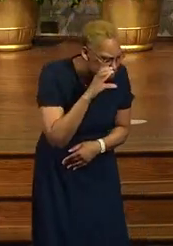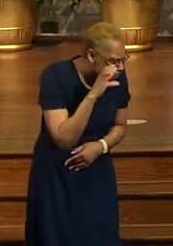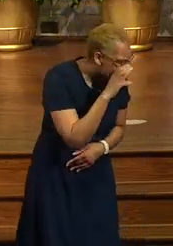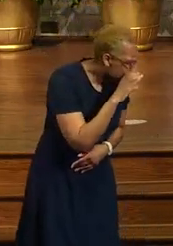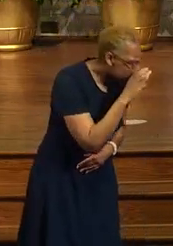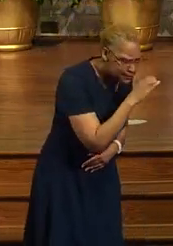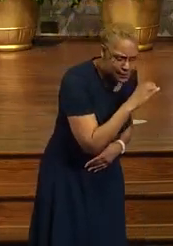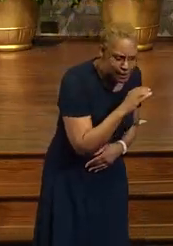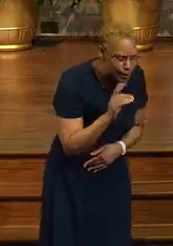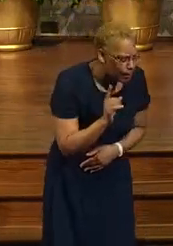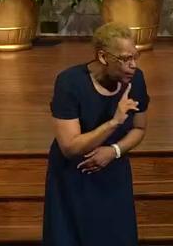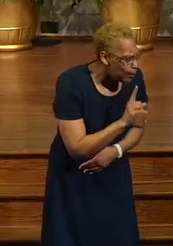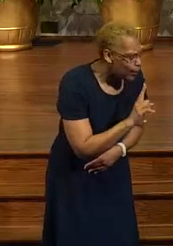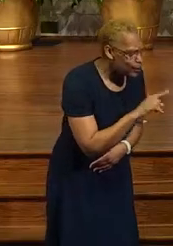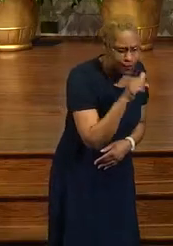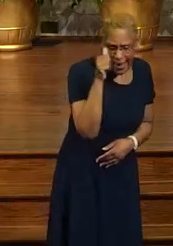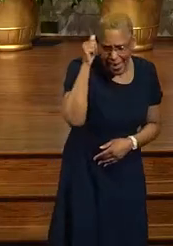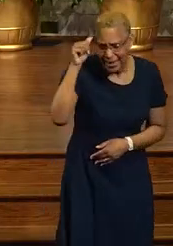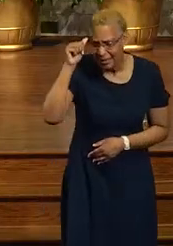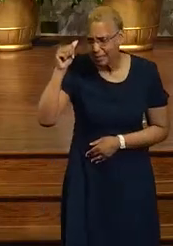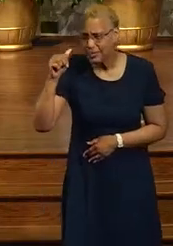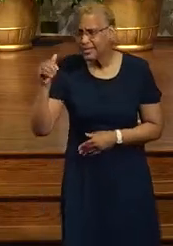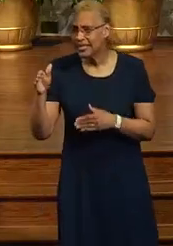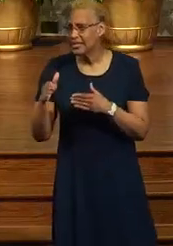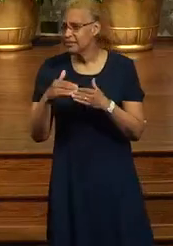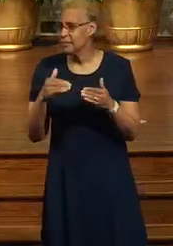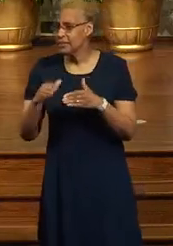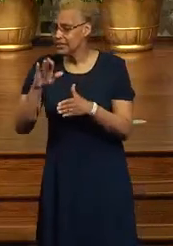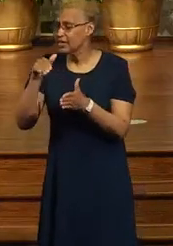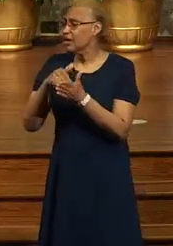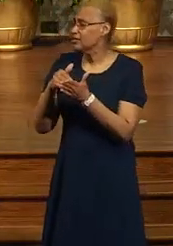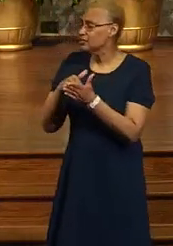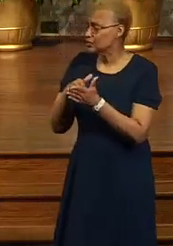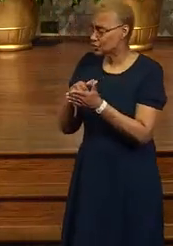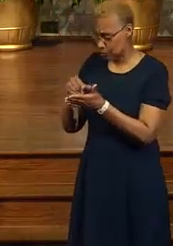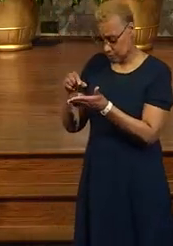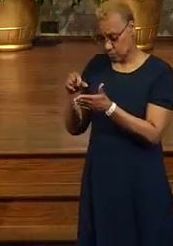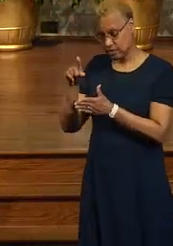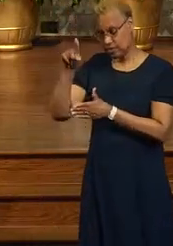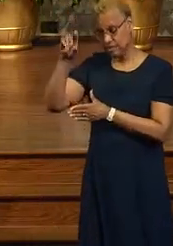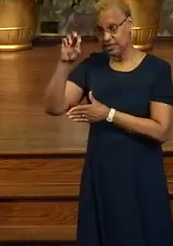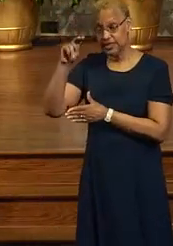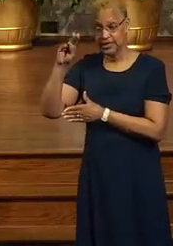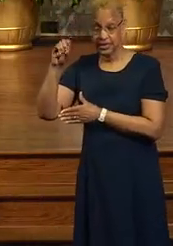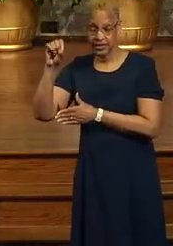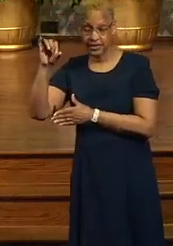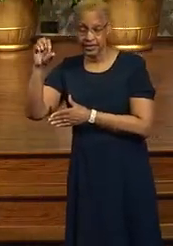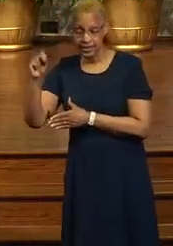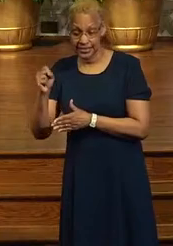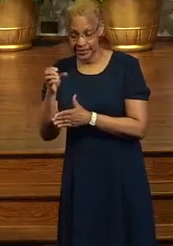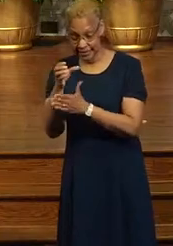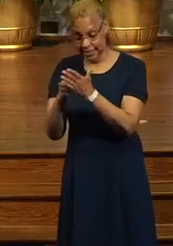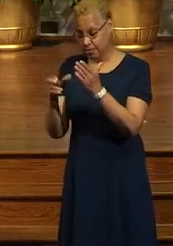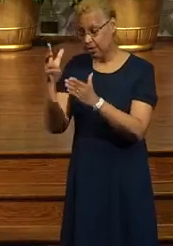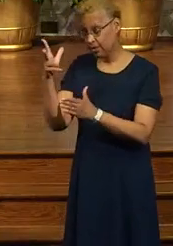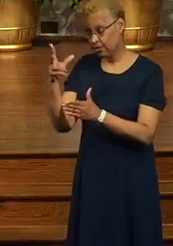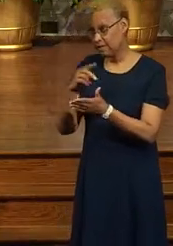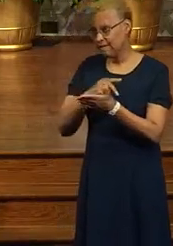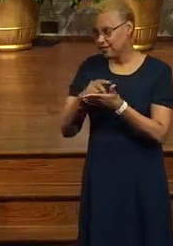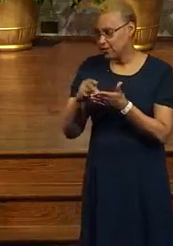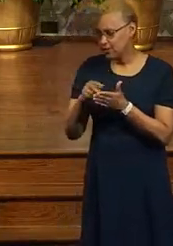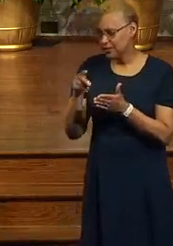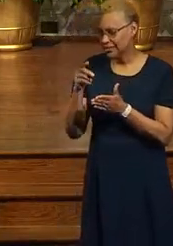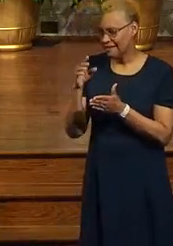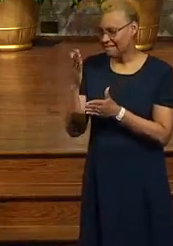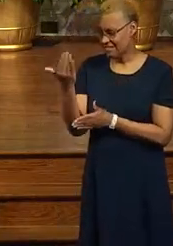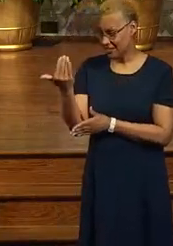in the midst of the conversation, Genesis 3:15, I know you love John 3:16, but